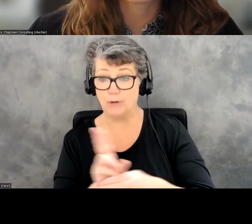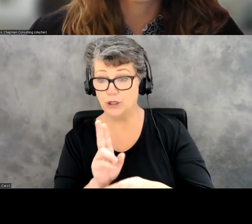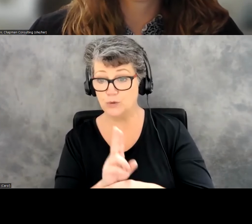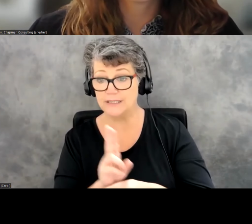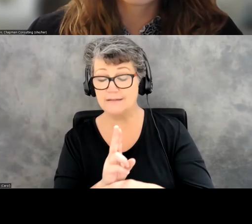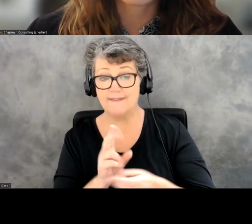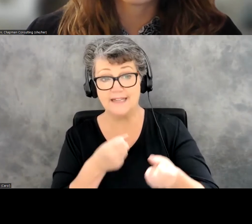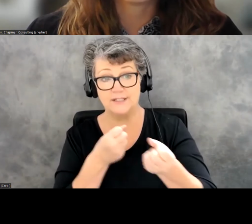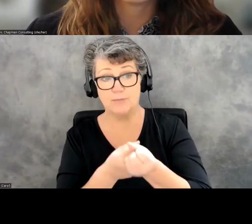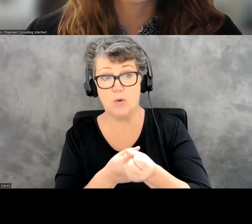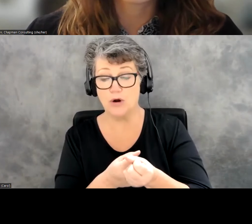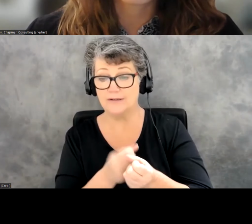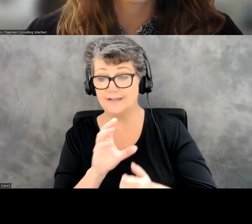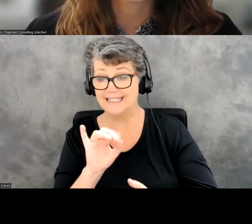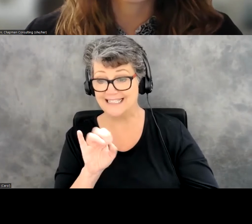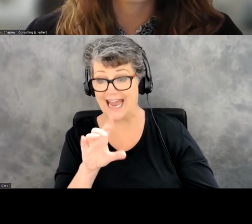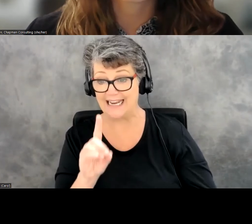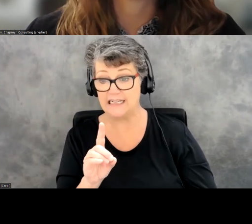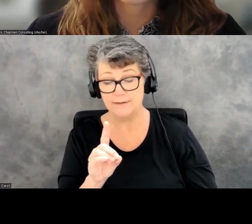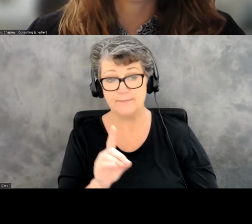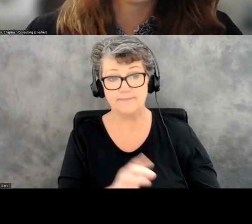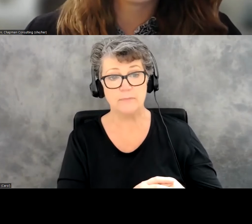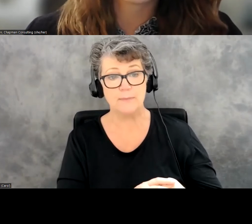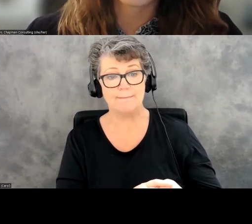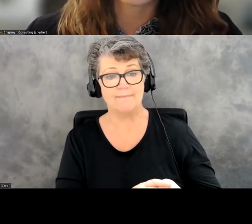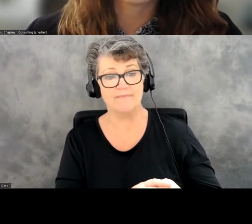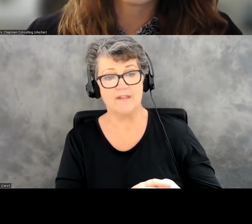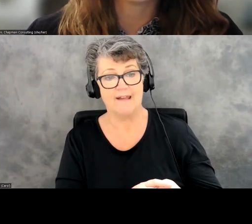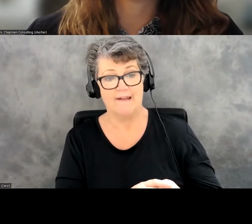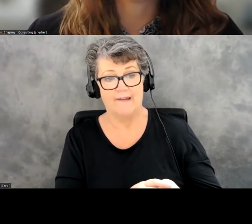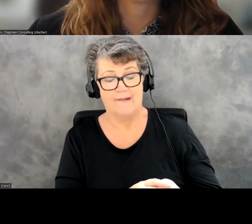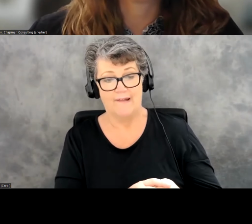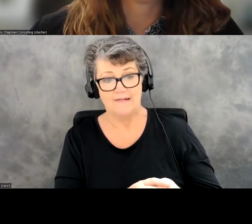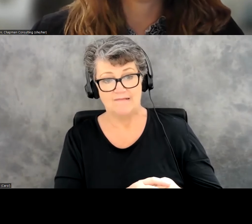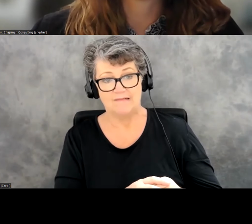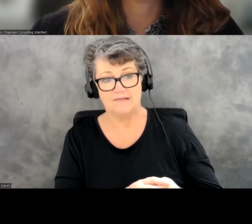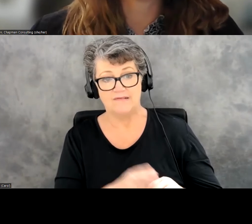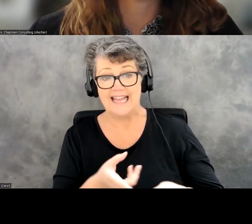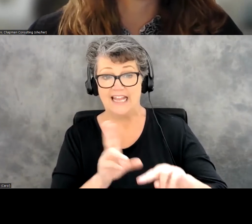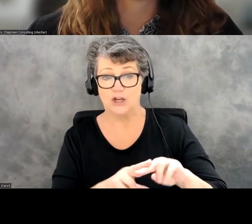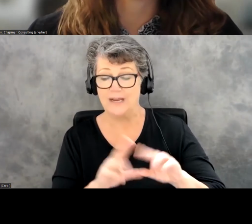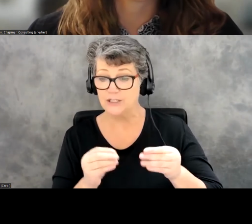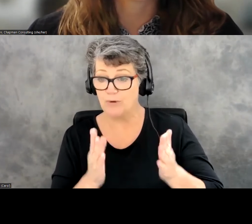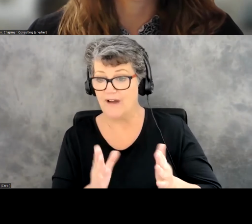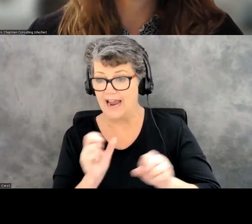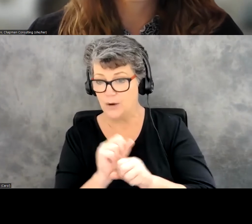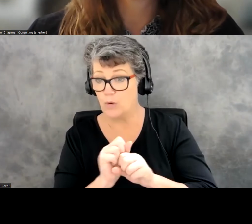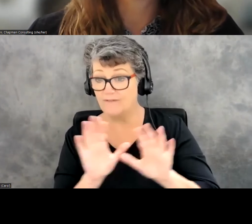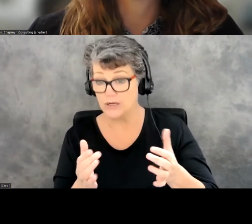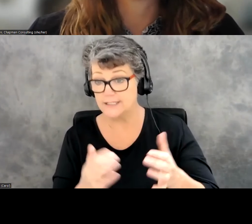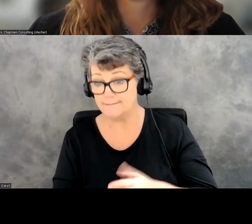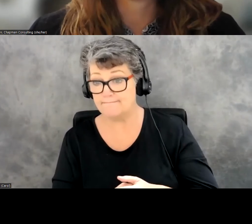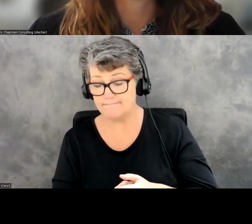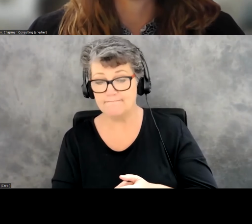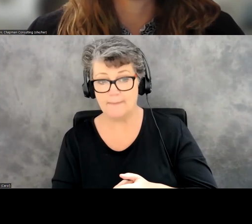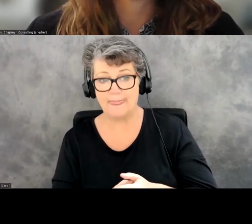can support these organizations or cited applicants is to use it to increase the provider workforce.